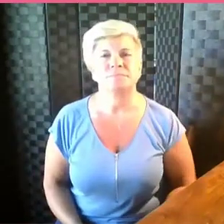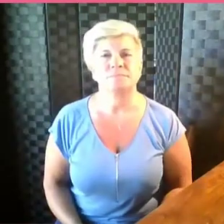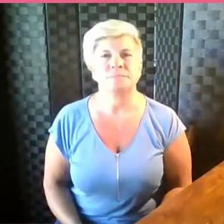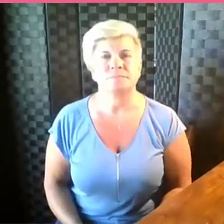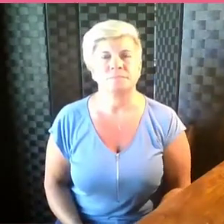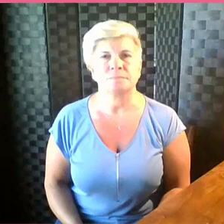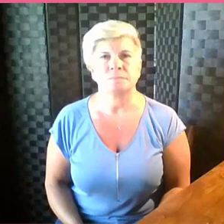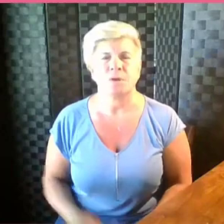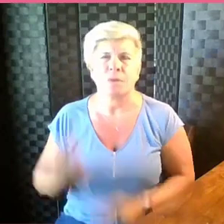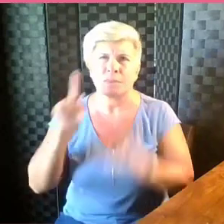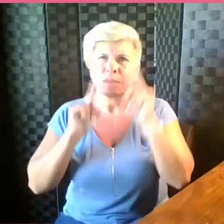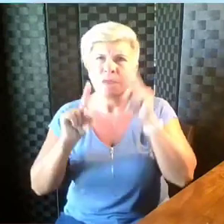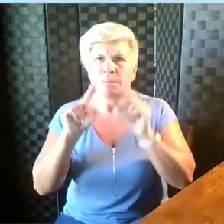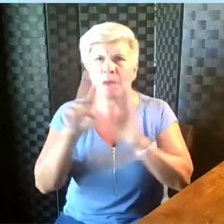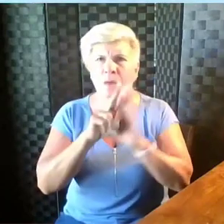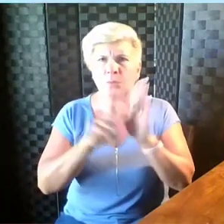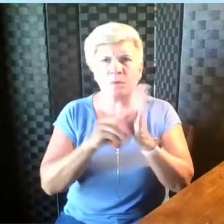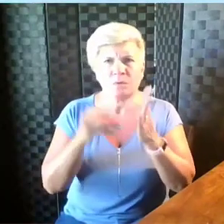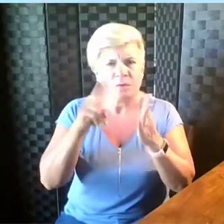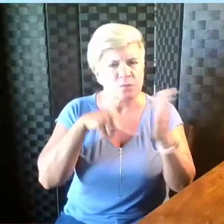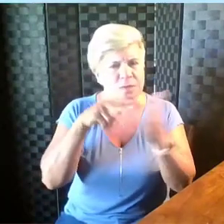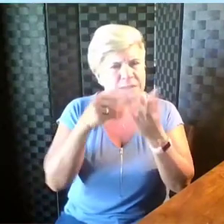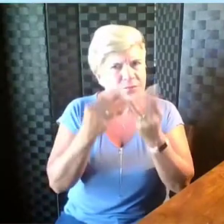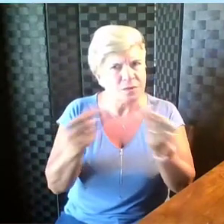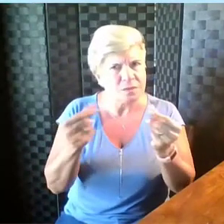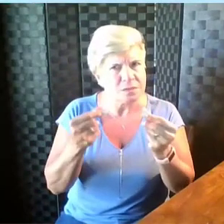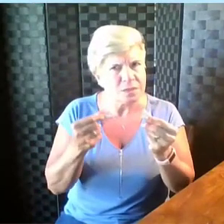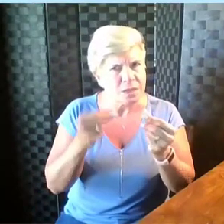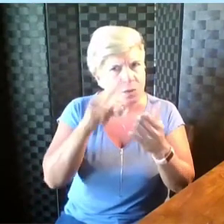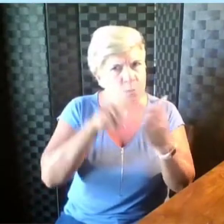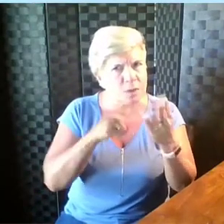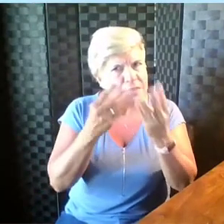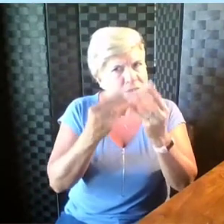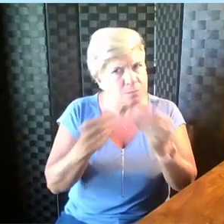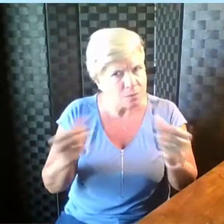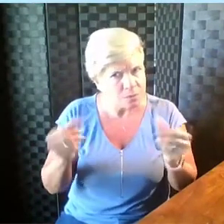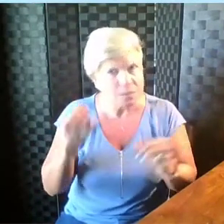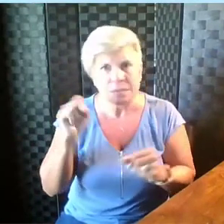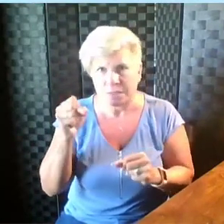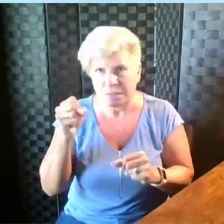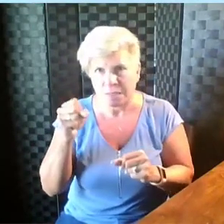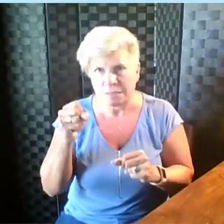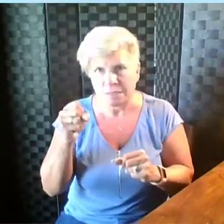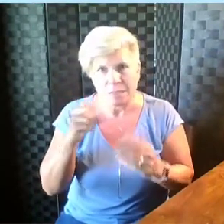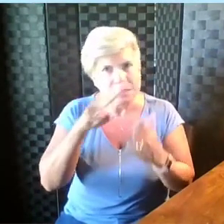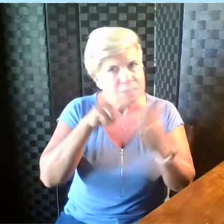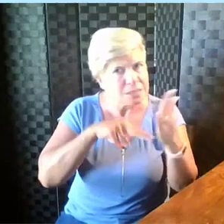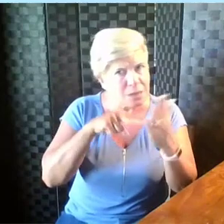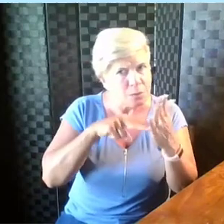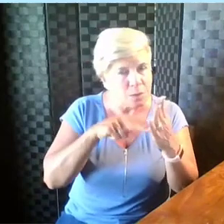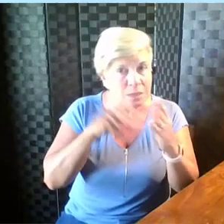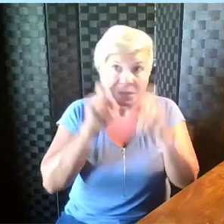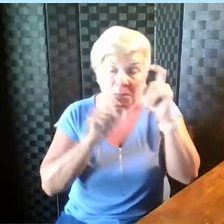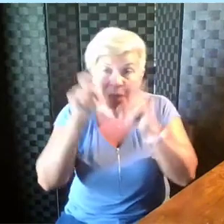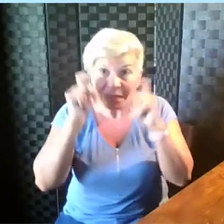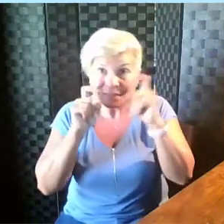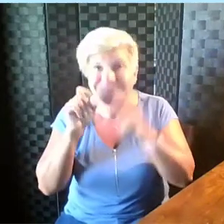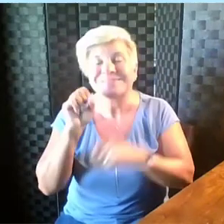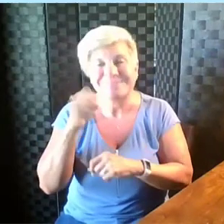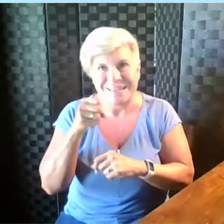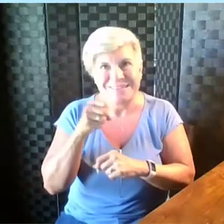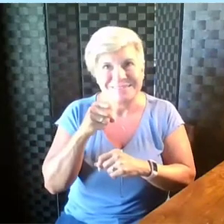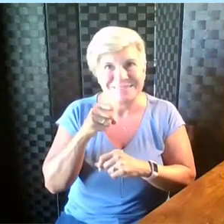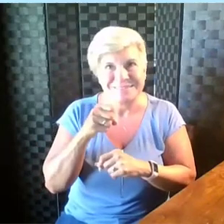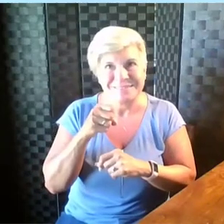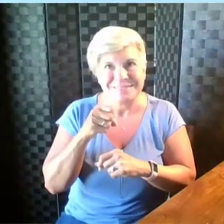fluency, did I read smoothly? Yes. Did I read with expression? Yes. You heard my